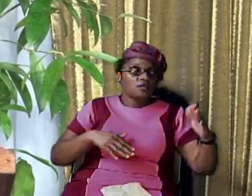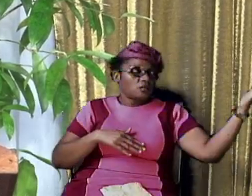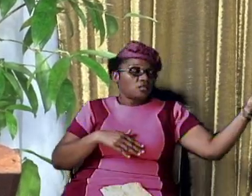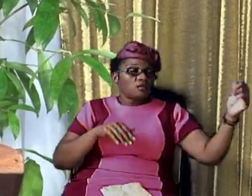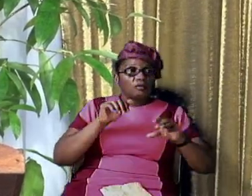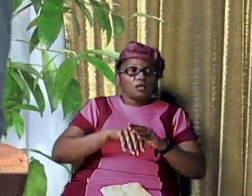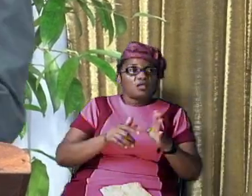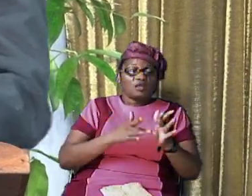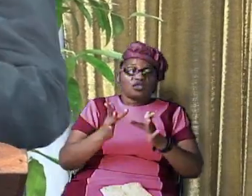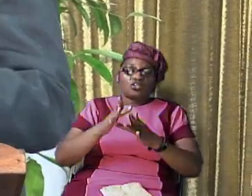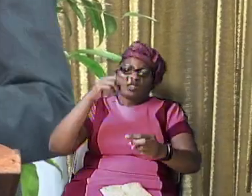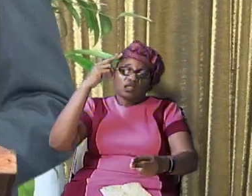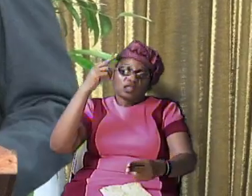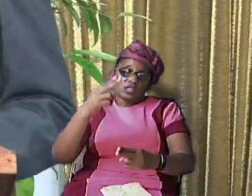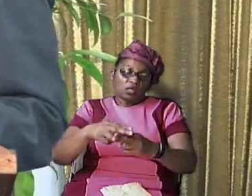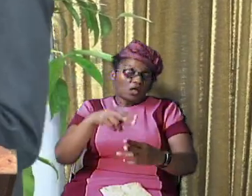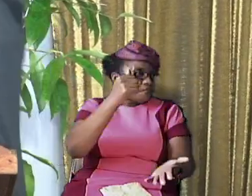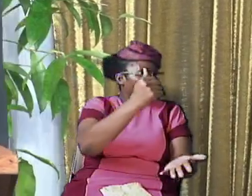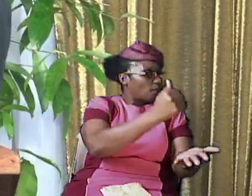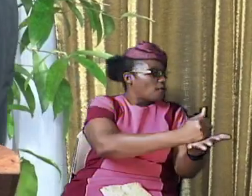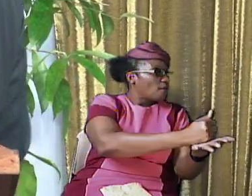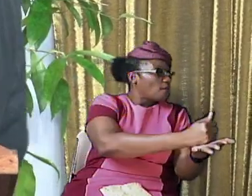name.